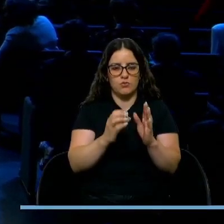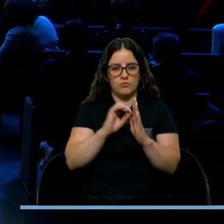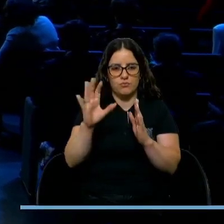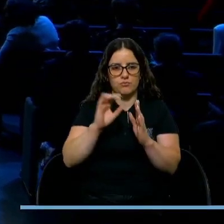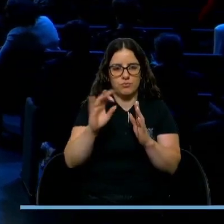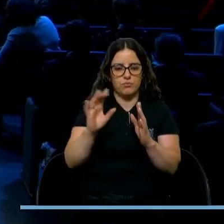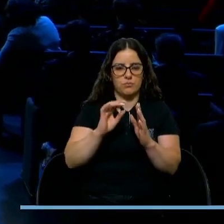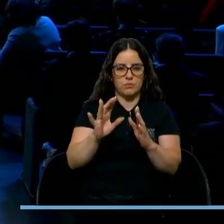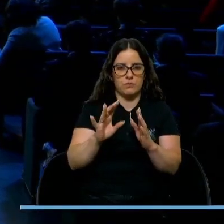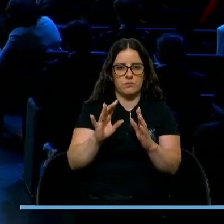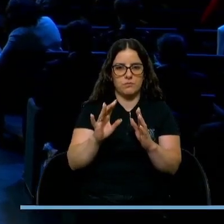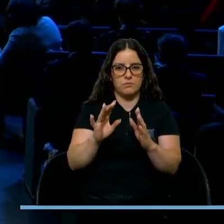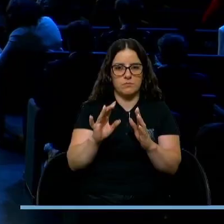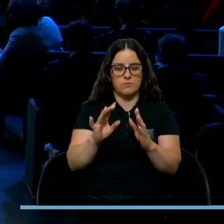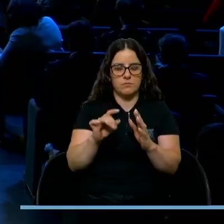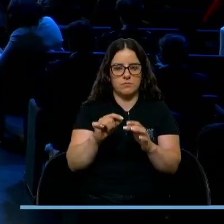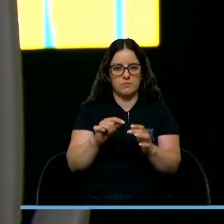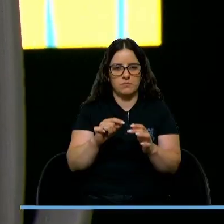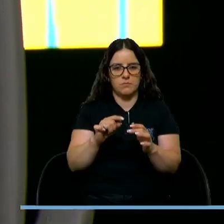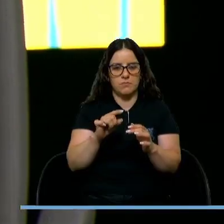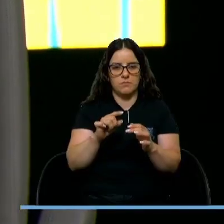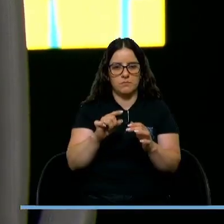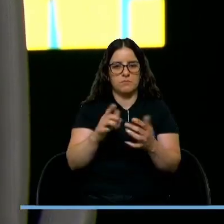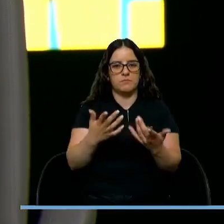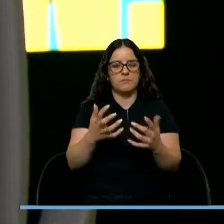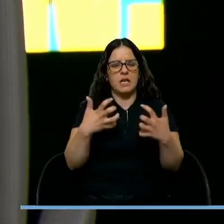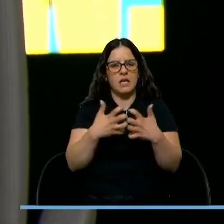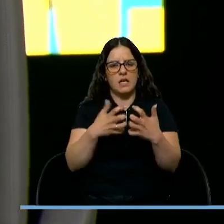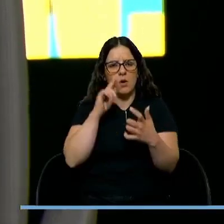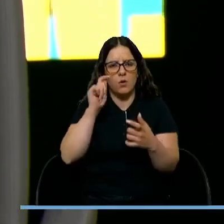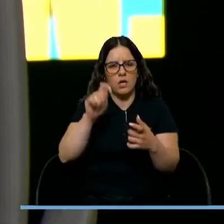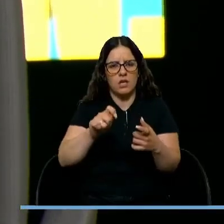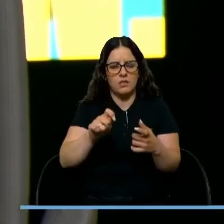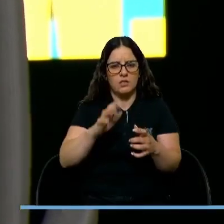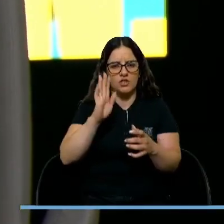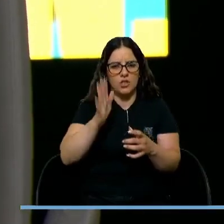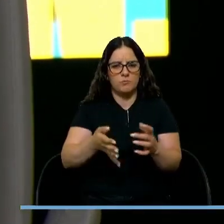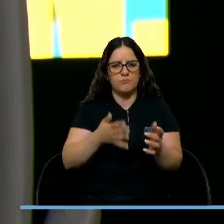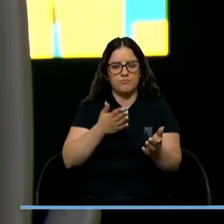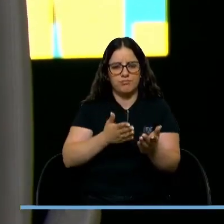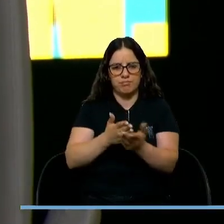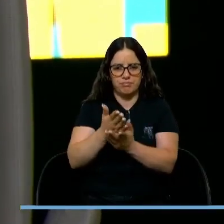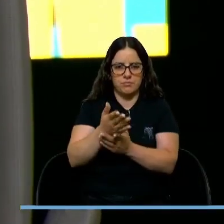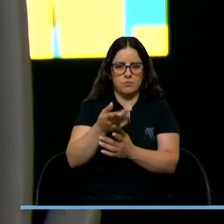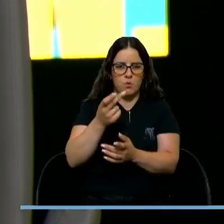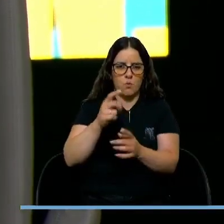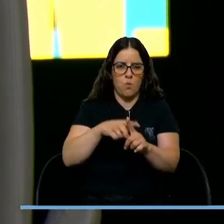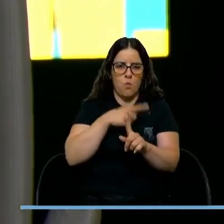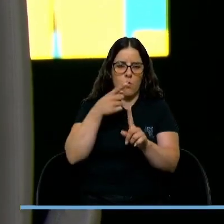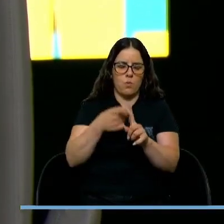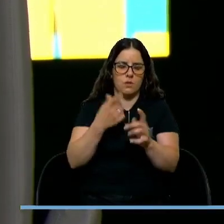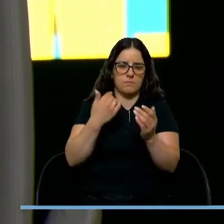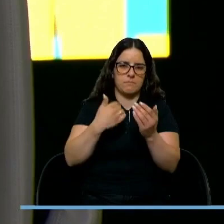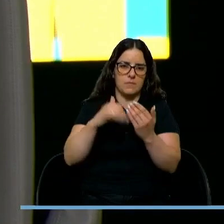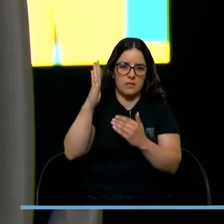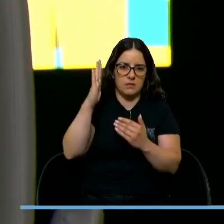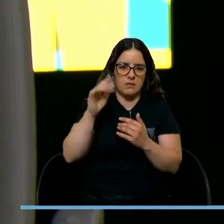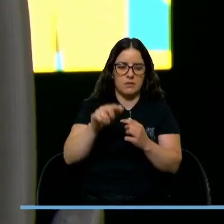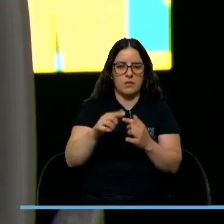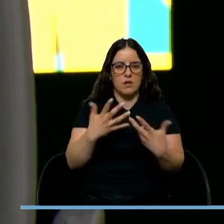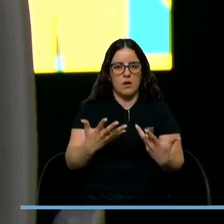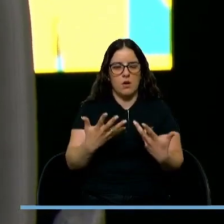more decarbonized society. Bruno, the war in the Ukraine has been going on for over a